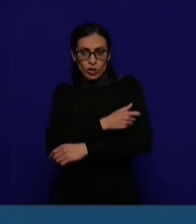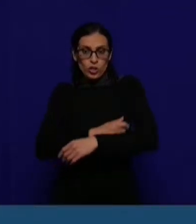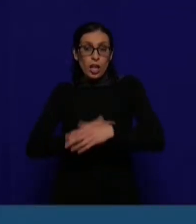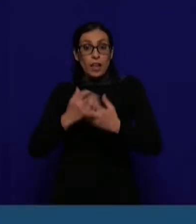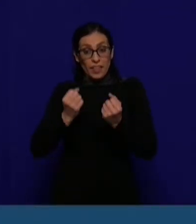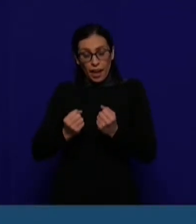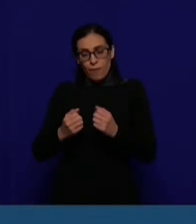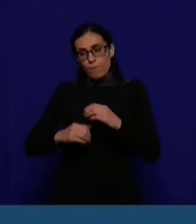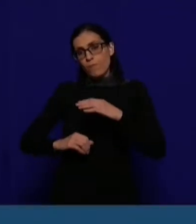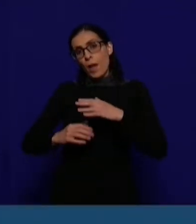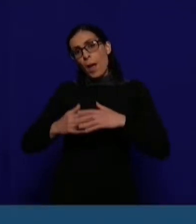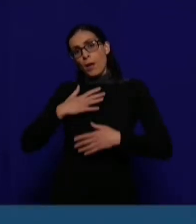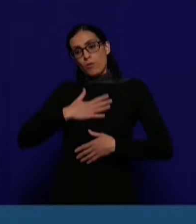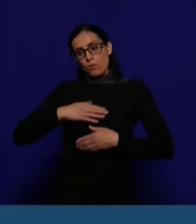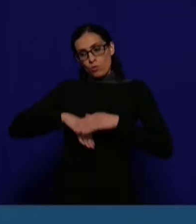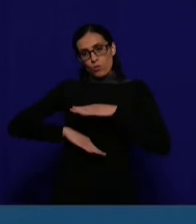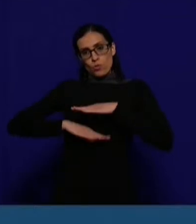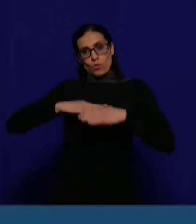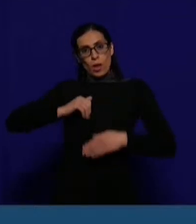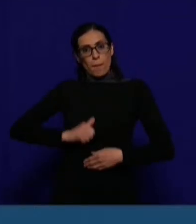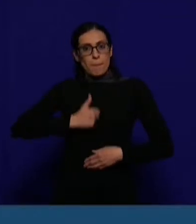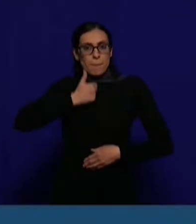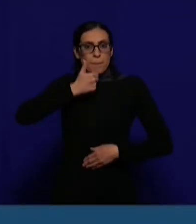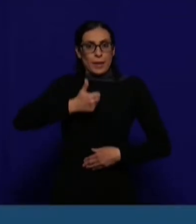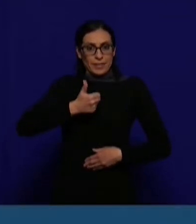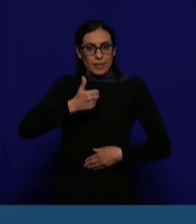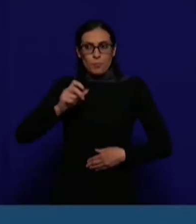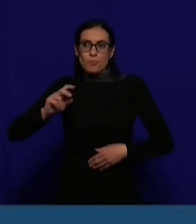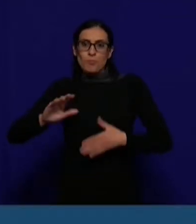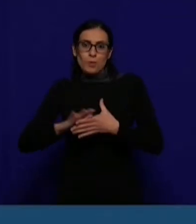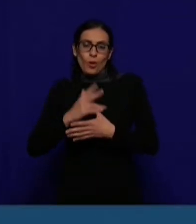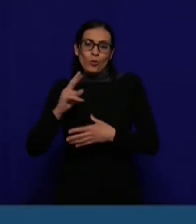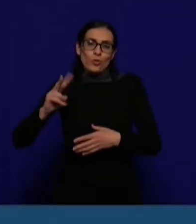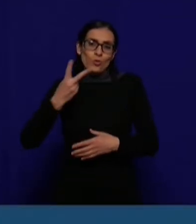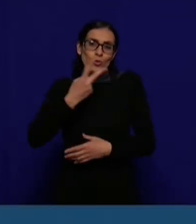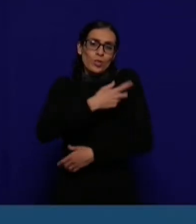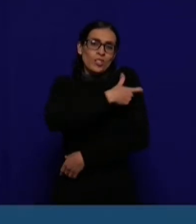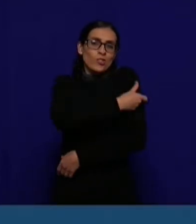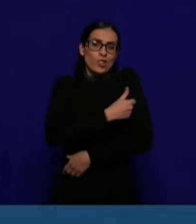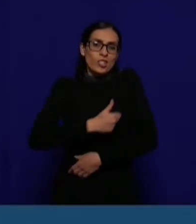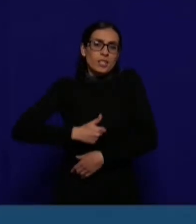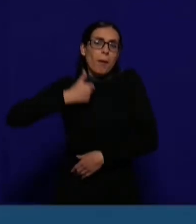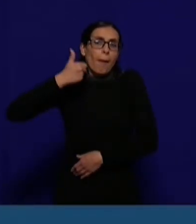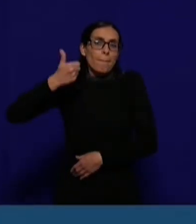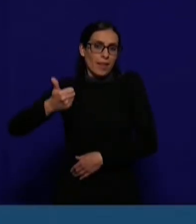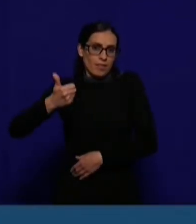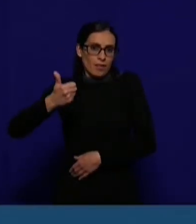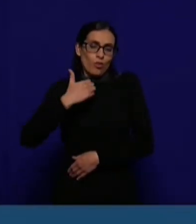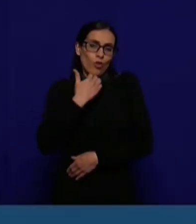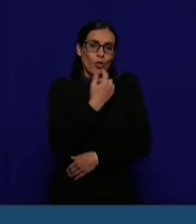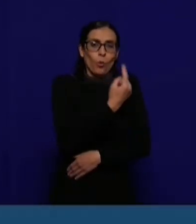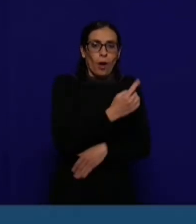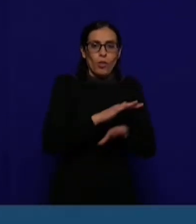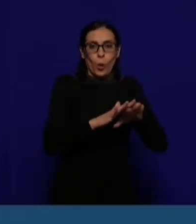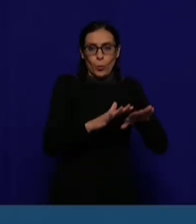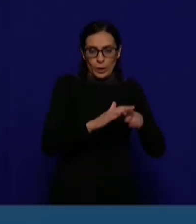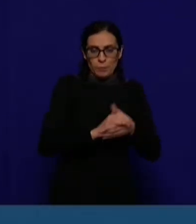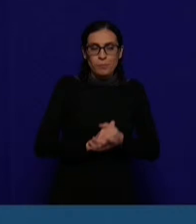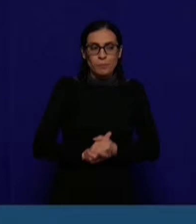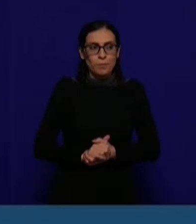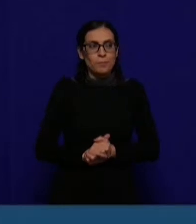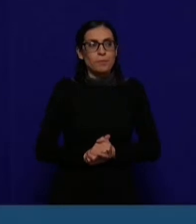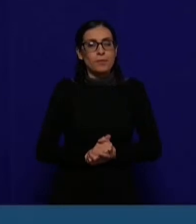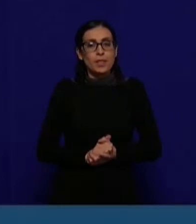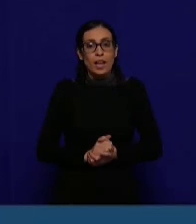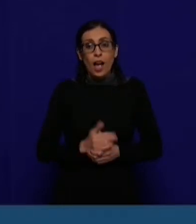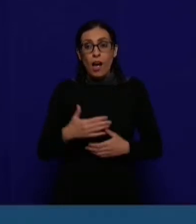will gain from the 2 doses of the vaccination, so that people will be protected. I would like to